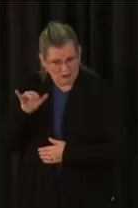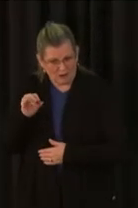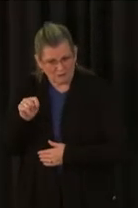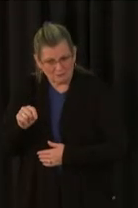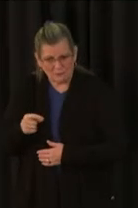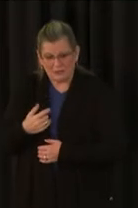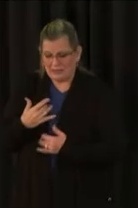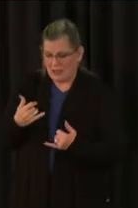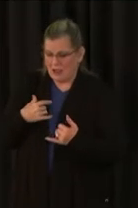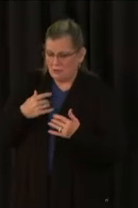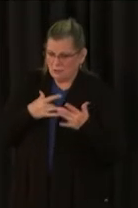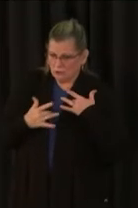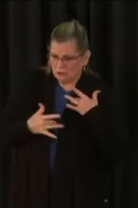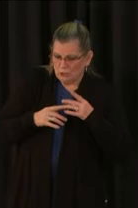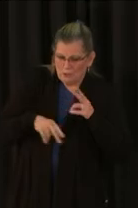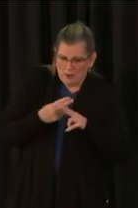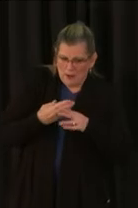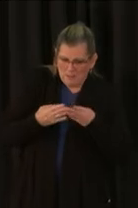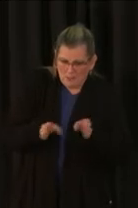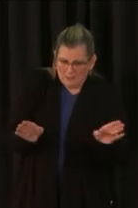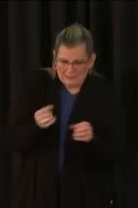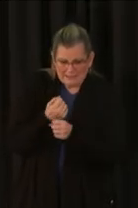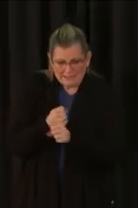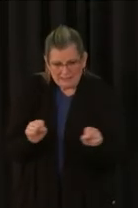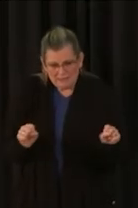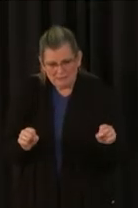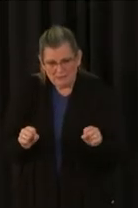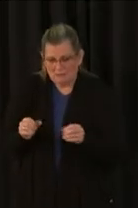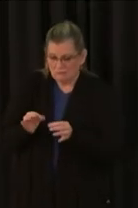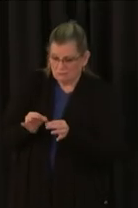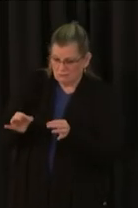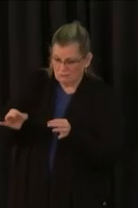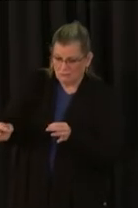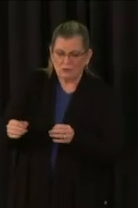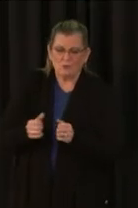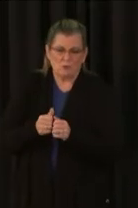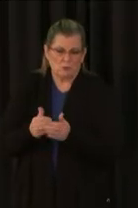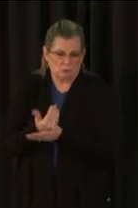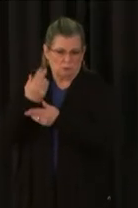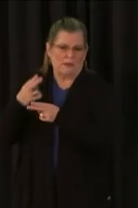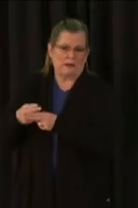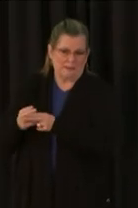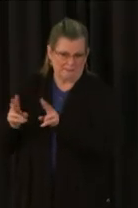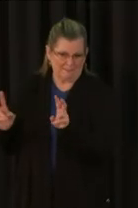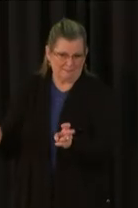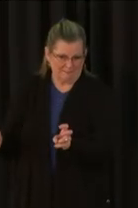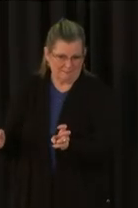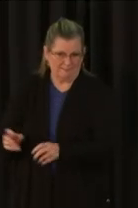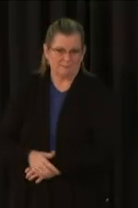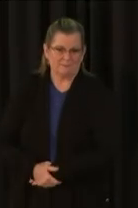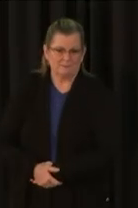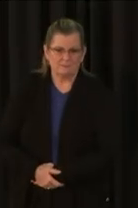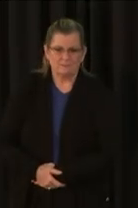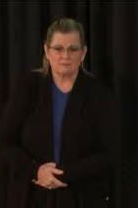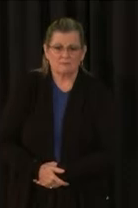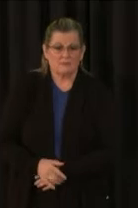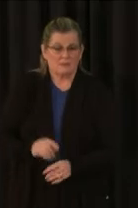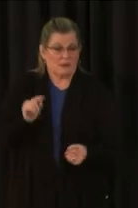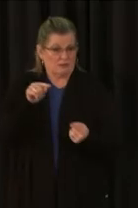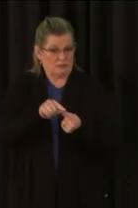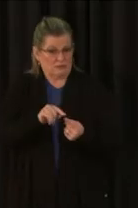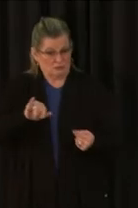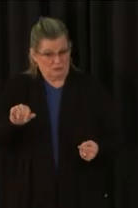safety concerns, the indoor dining restrictions it has been expanded until